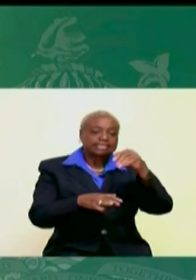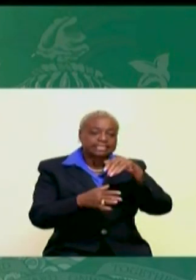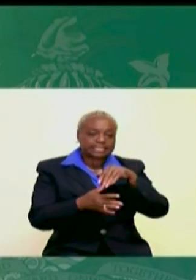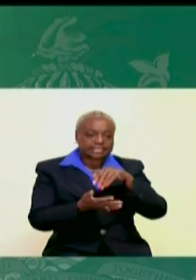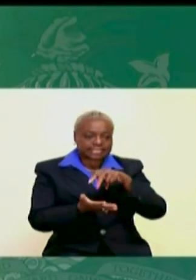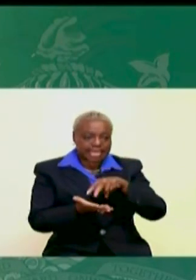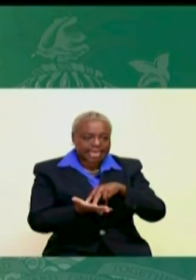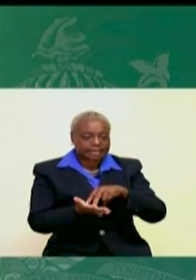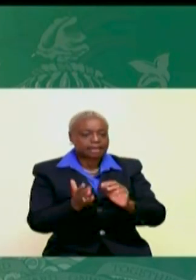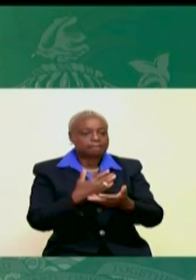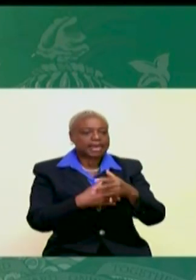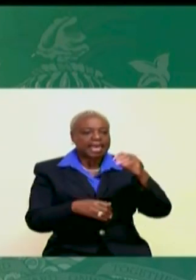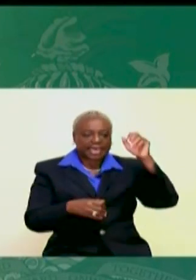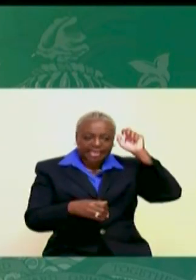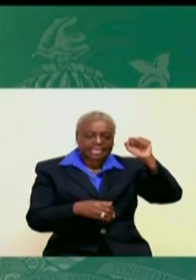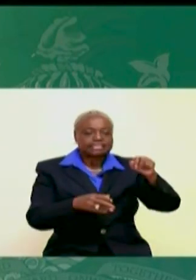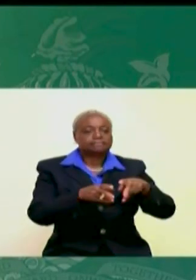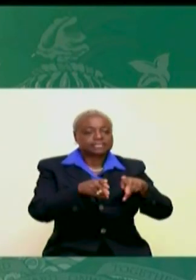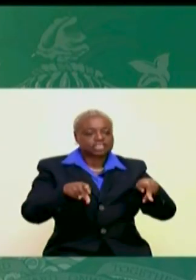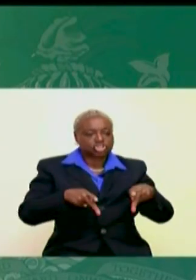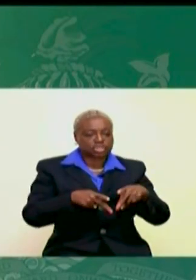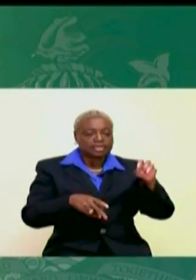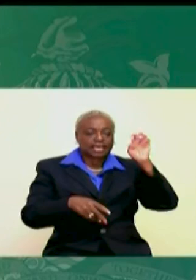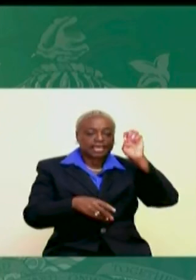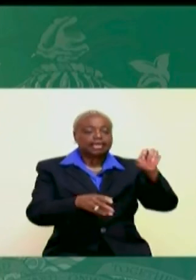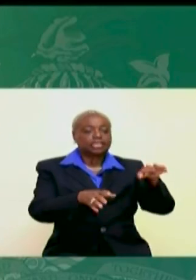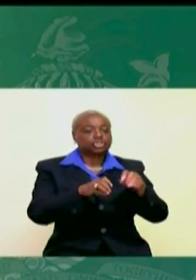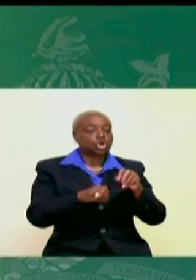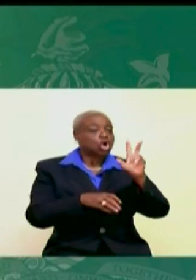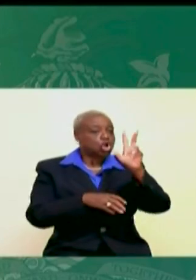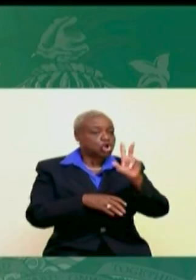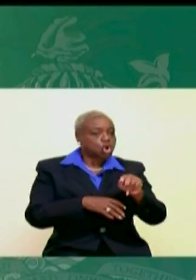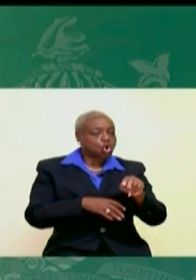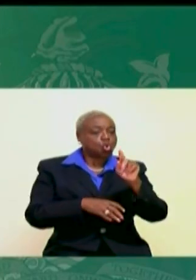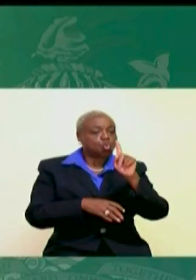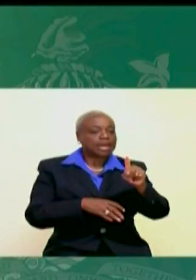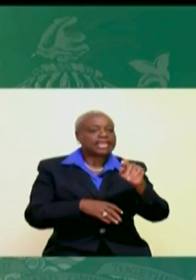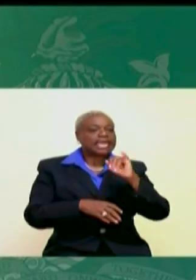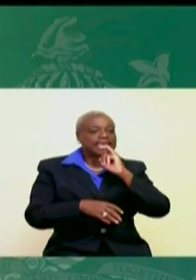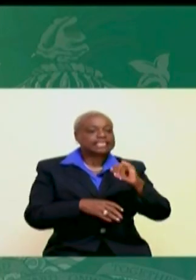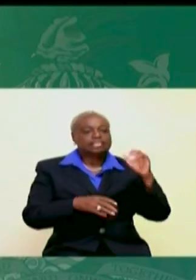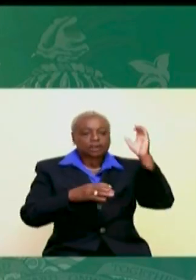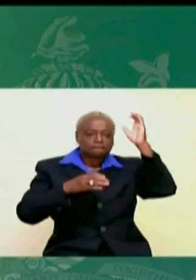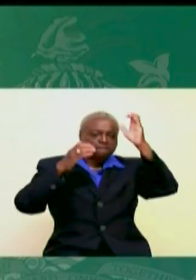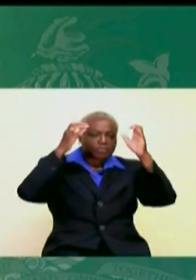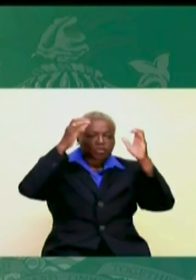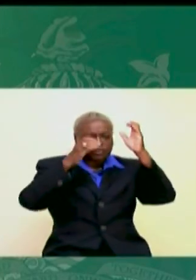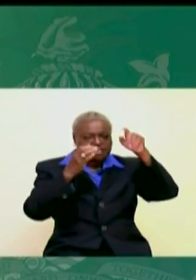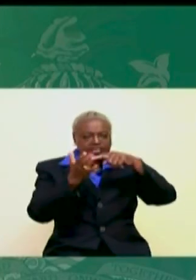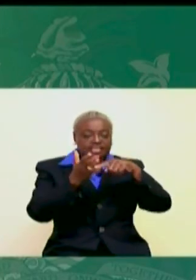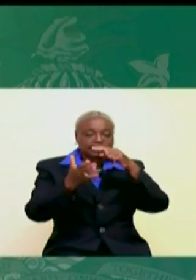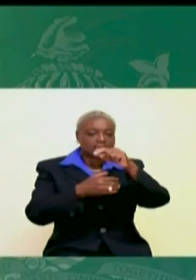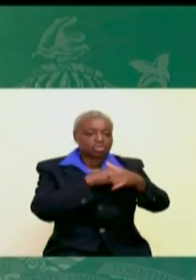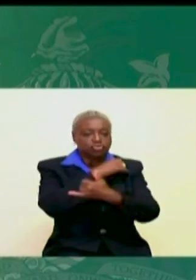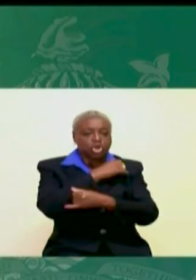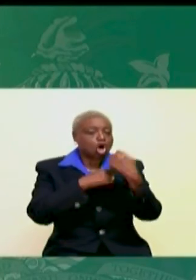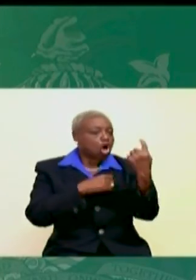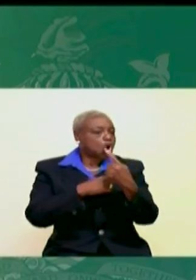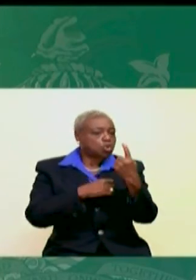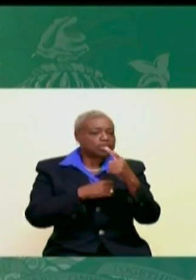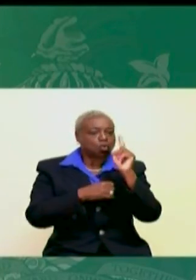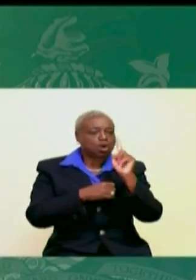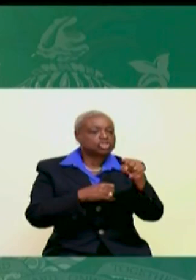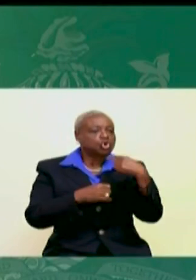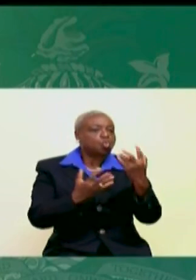strongly, strongly. And no one's confused in this country except those who wish to be confused. Because the reality about it all is it's